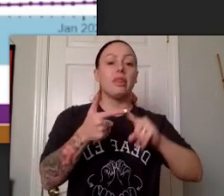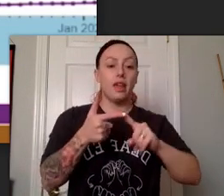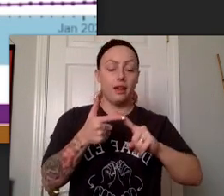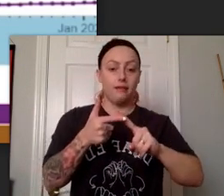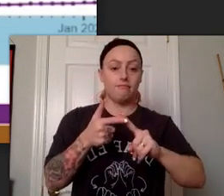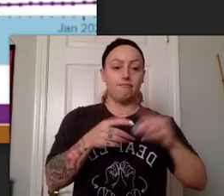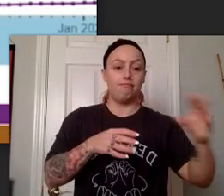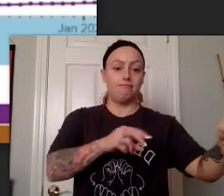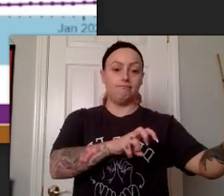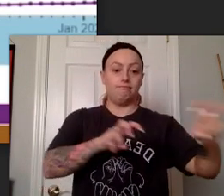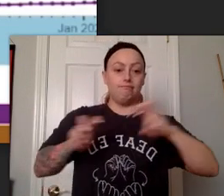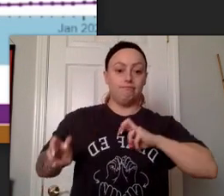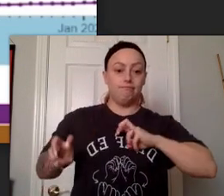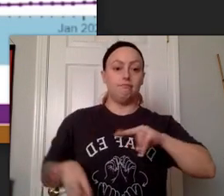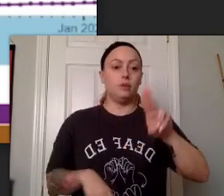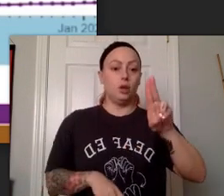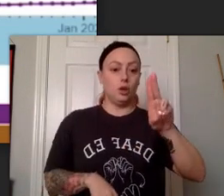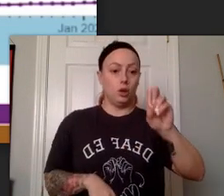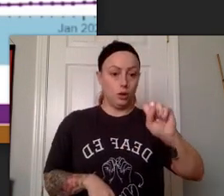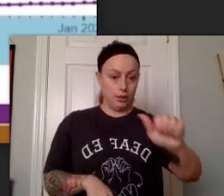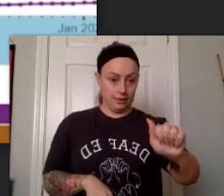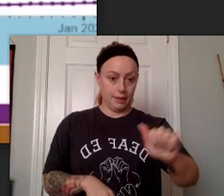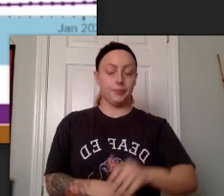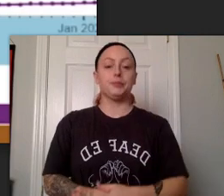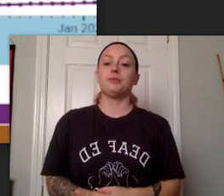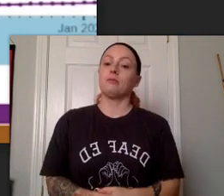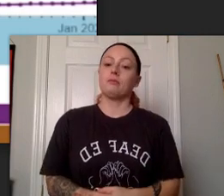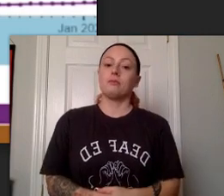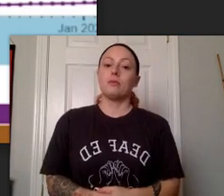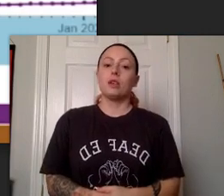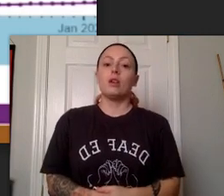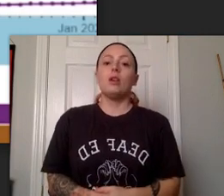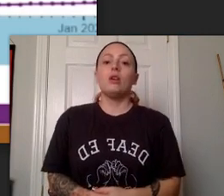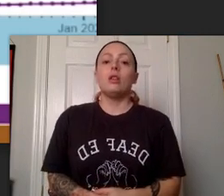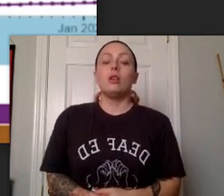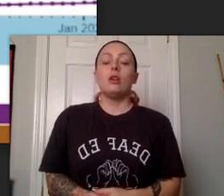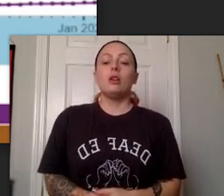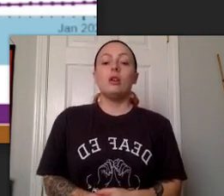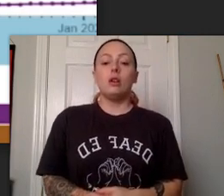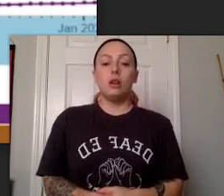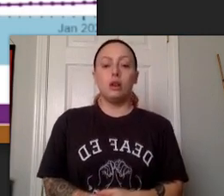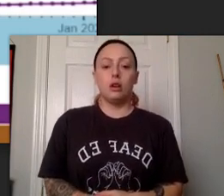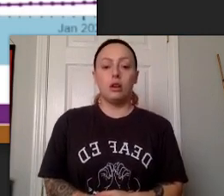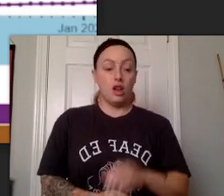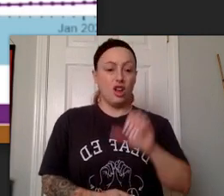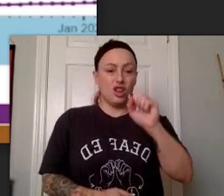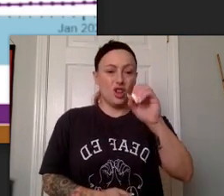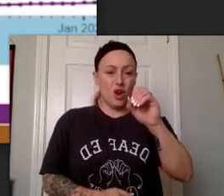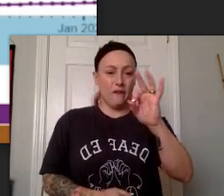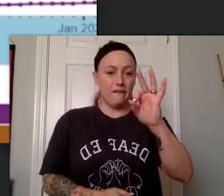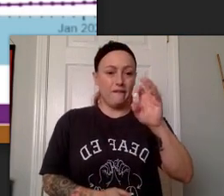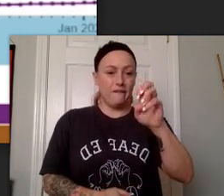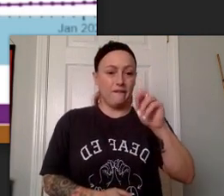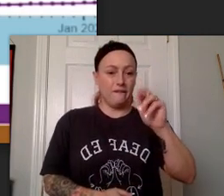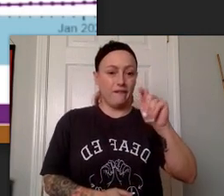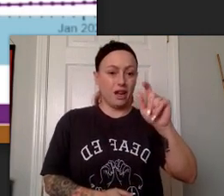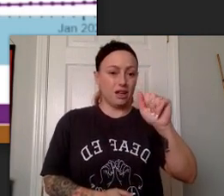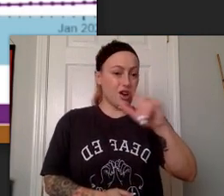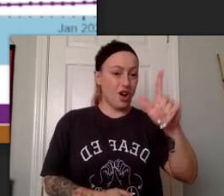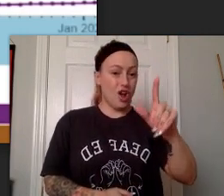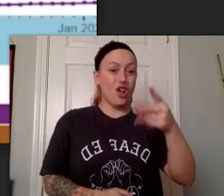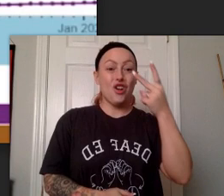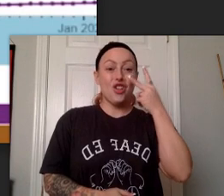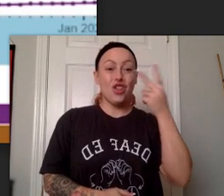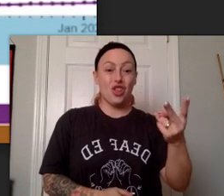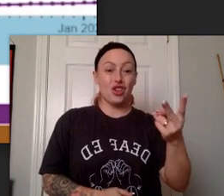illicit fentanyl, as I'll talk more about, is a white powder. So it can really be disguised as anything. Any colored pill,